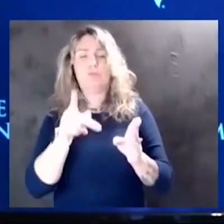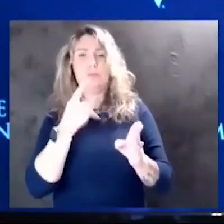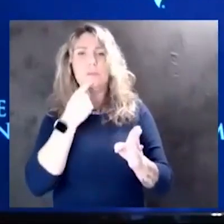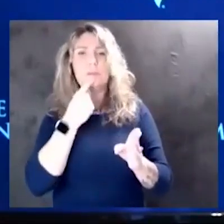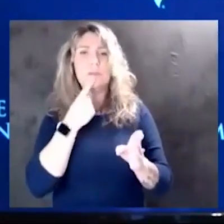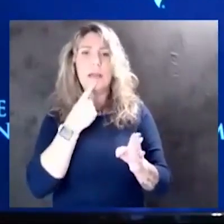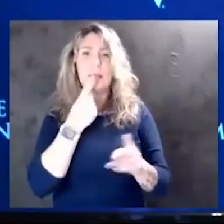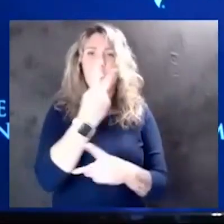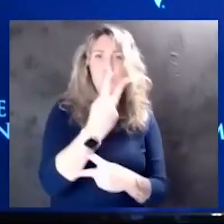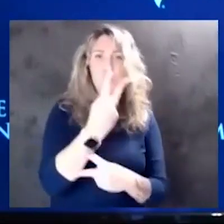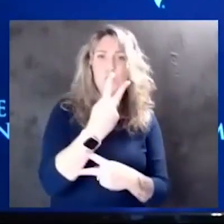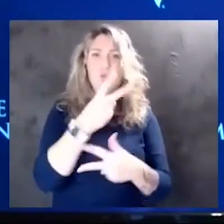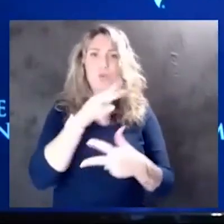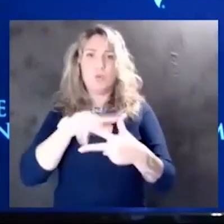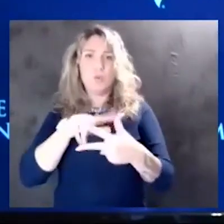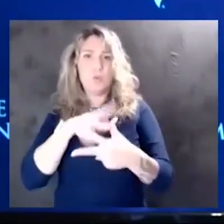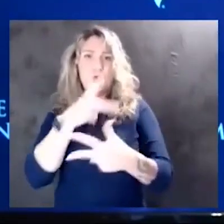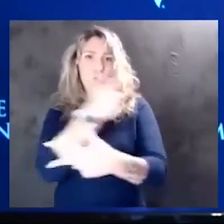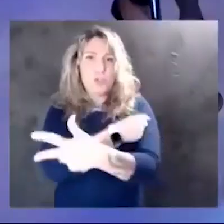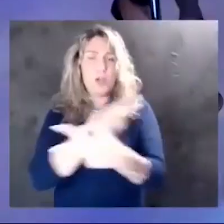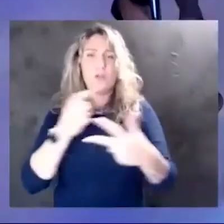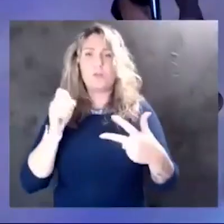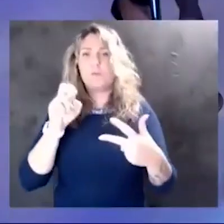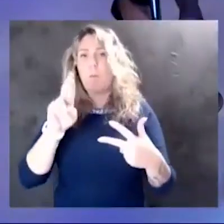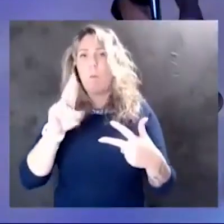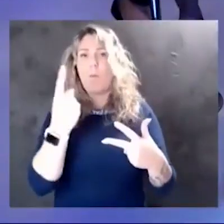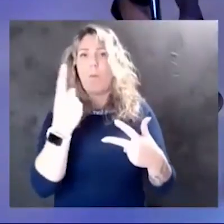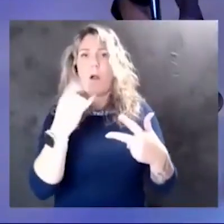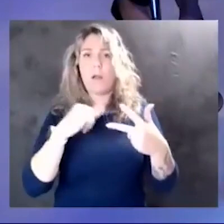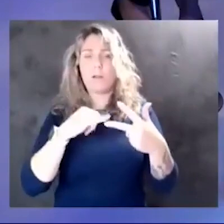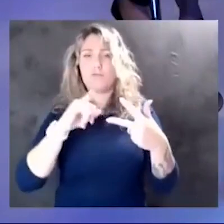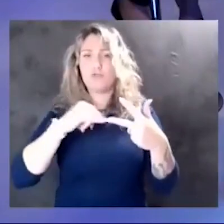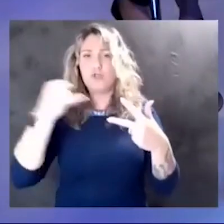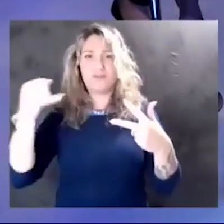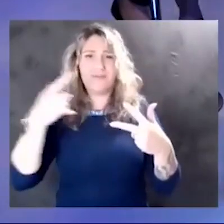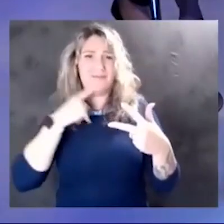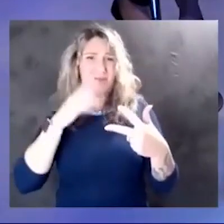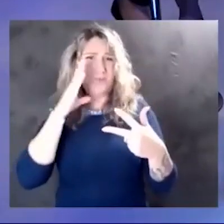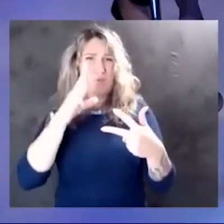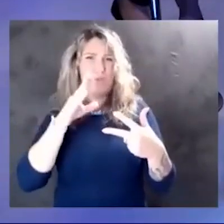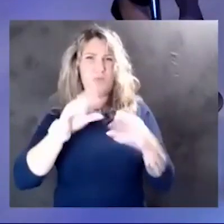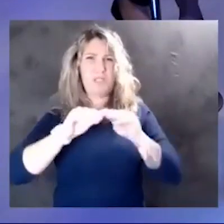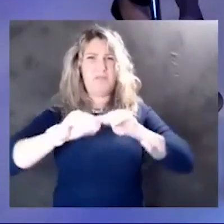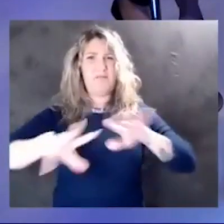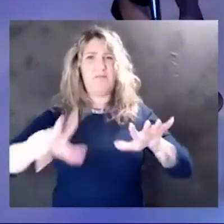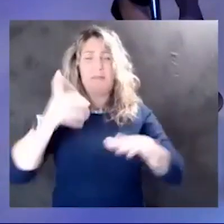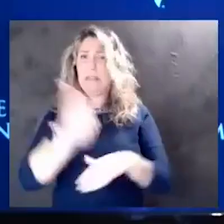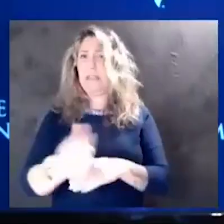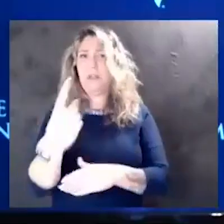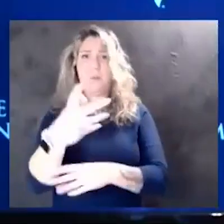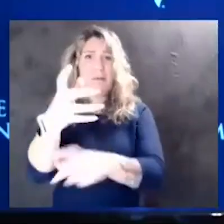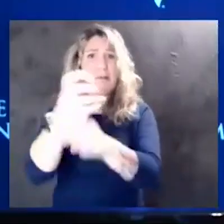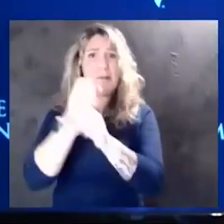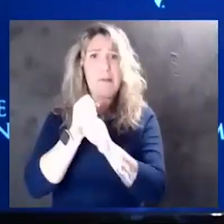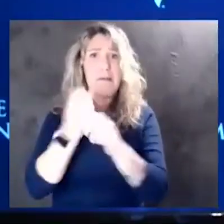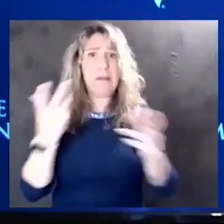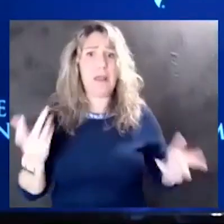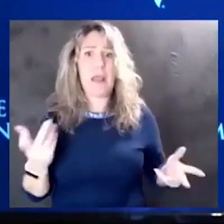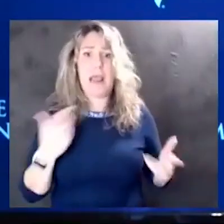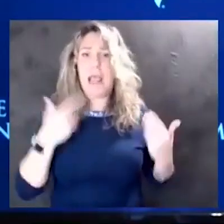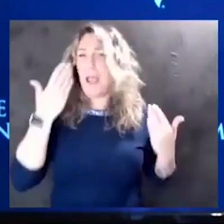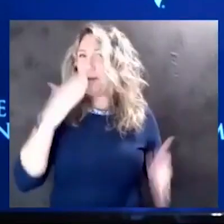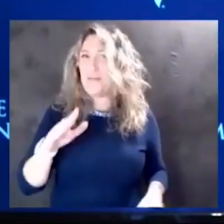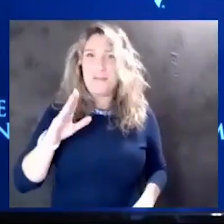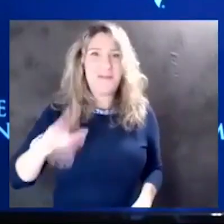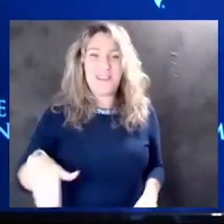the J&J. Will that third dose be phased out the way 1 and 2 was, or do you think anybody could just go grab it? I don't think we know yet. Okay. I think we'll